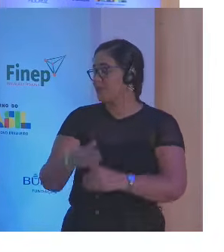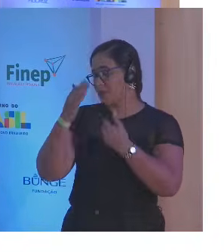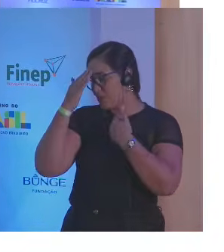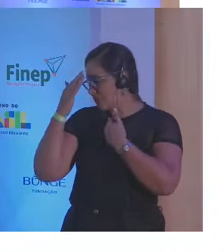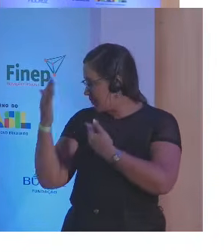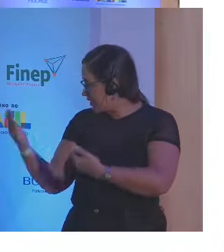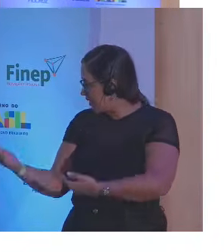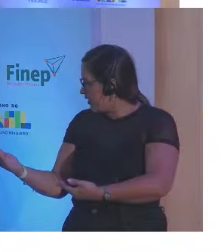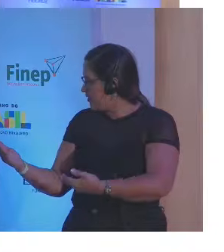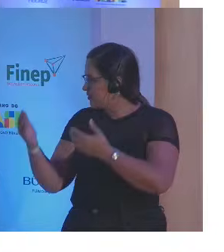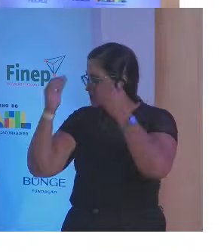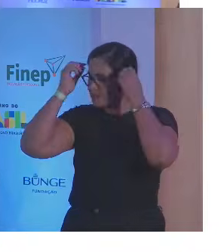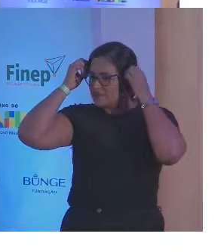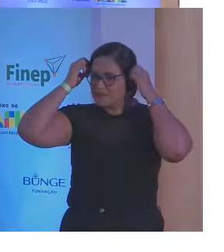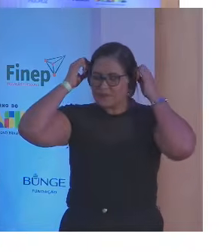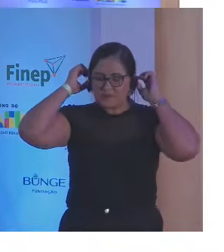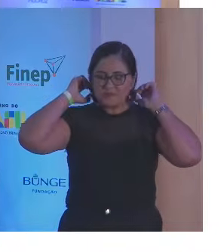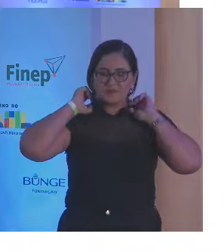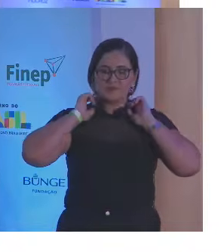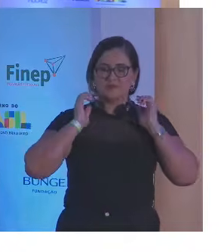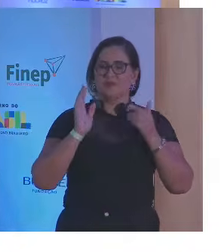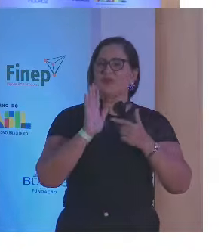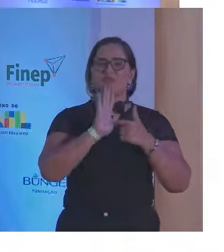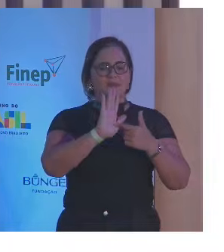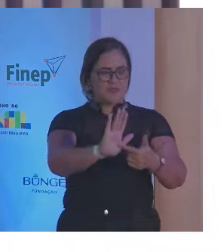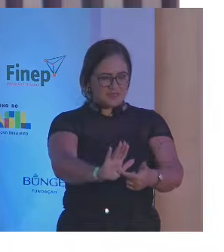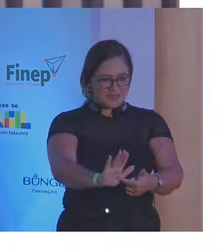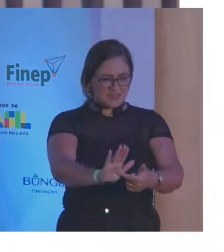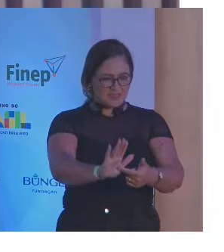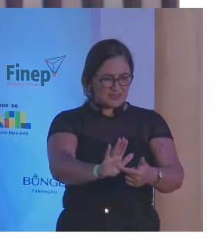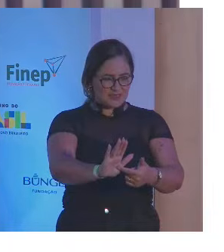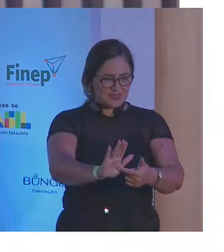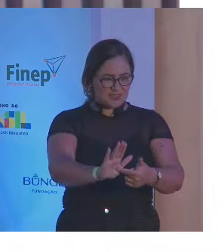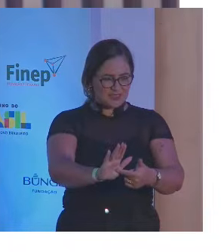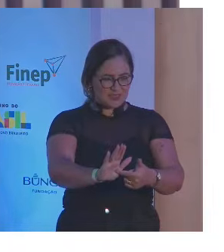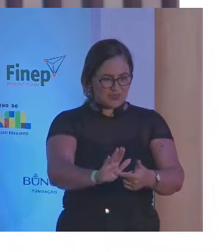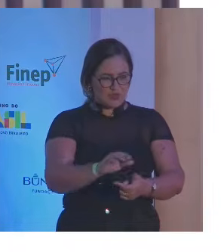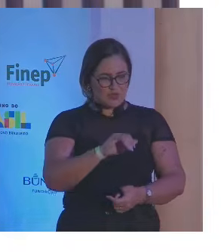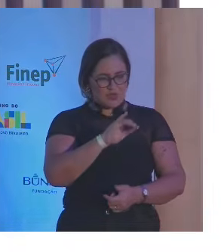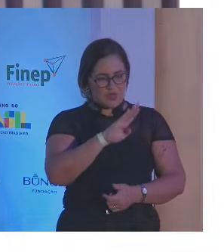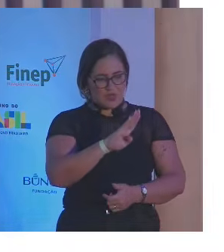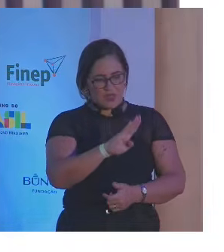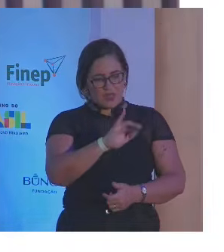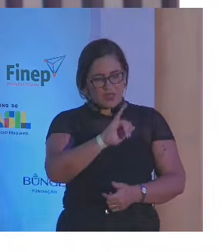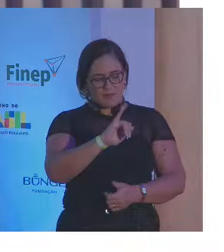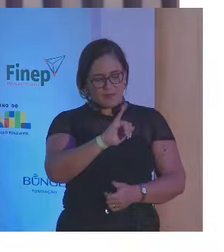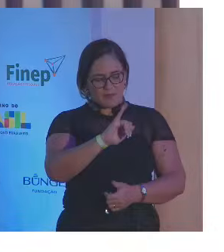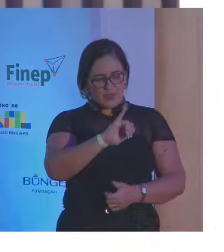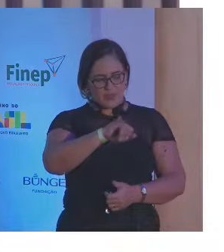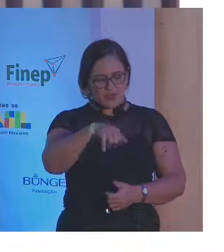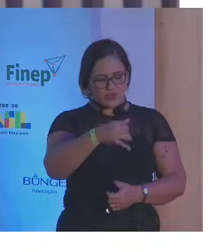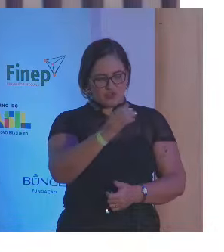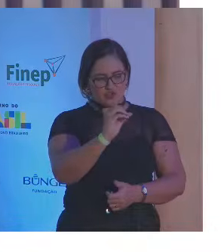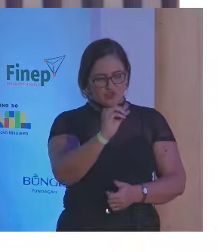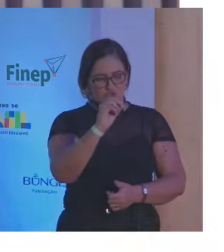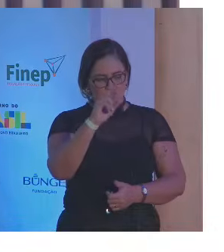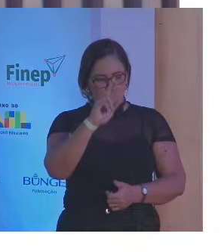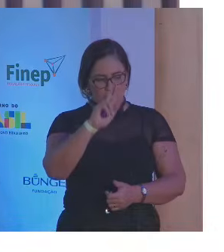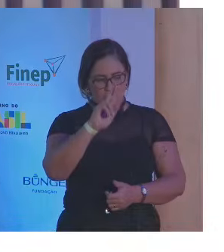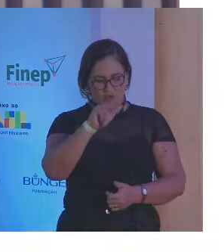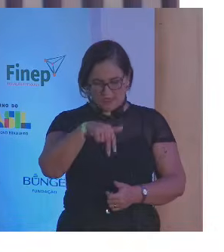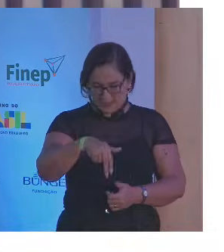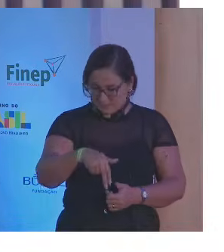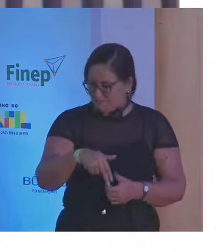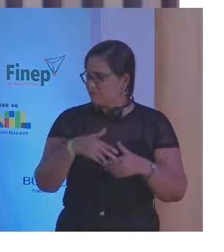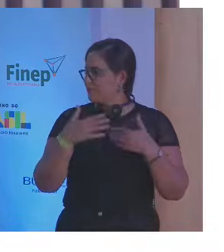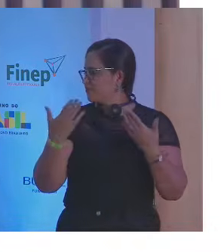Obrigado, Bjorn, por essa apresentação. Um pouco triste ao final, não sei o que a gente